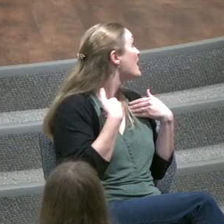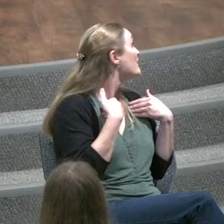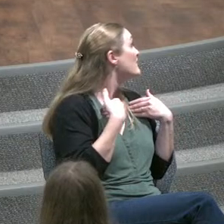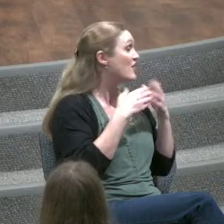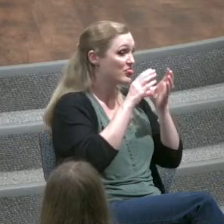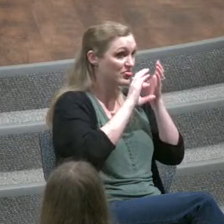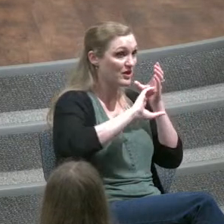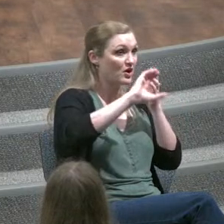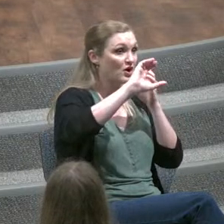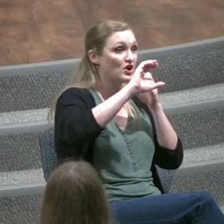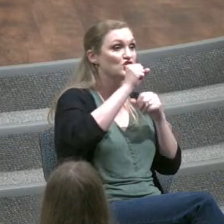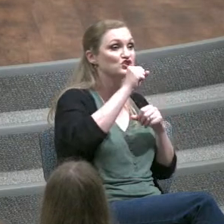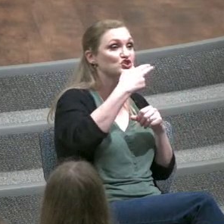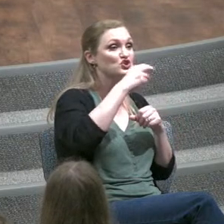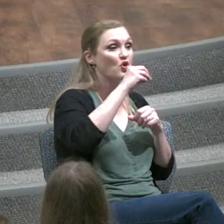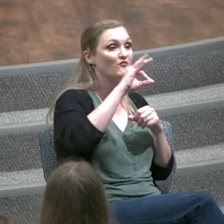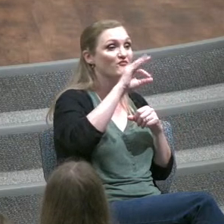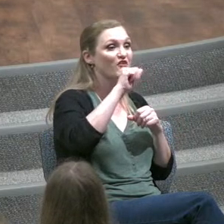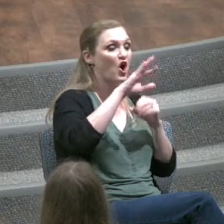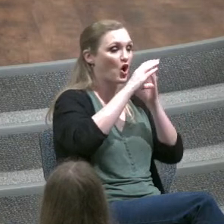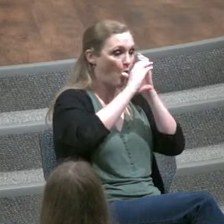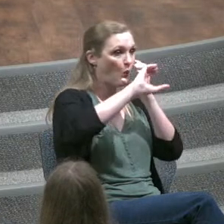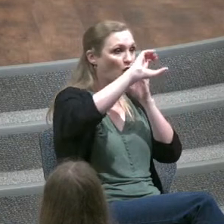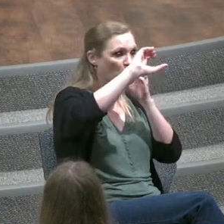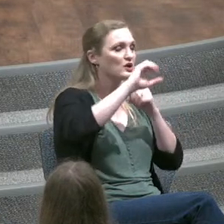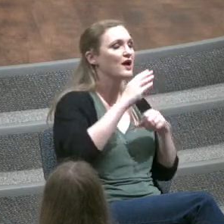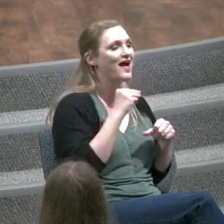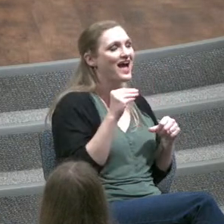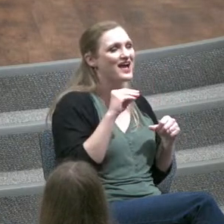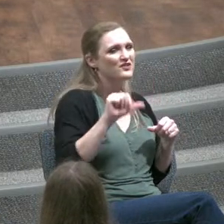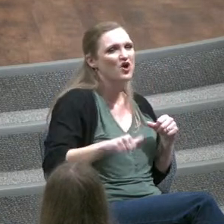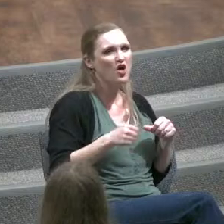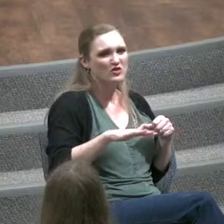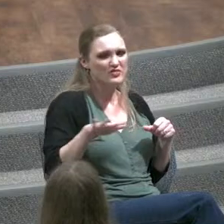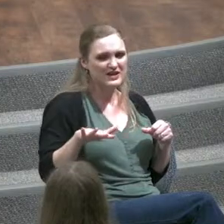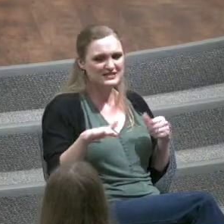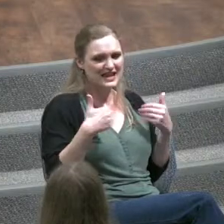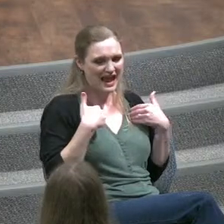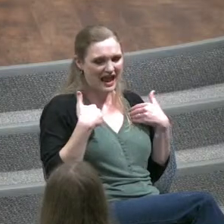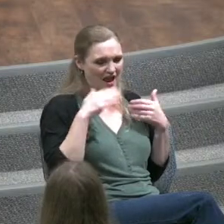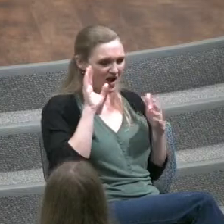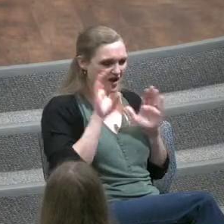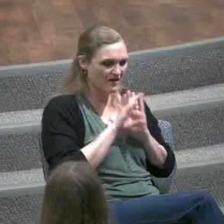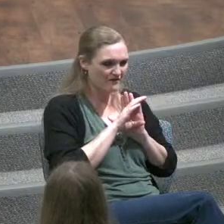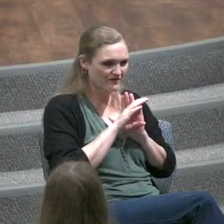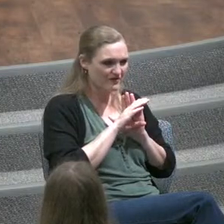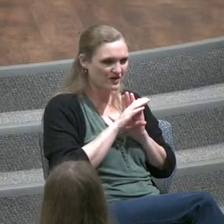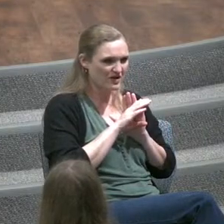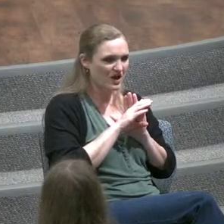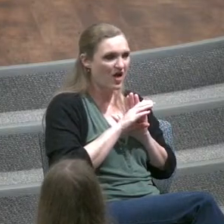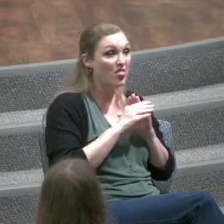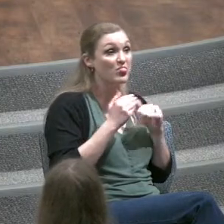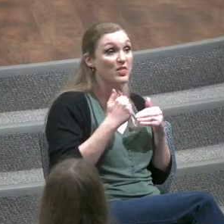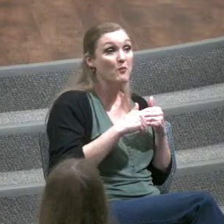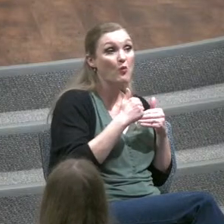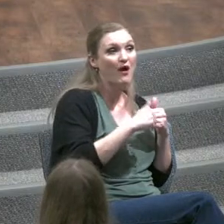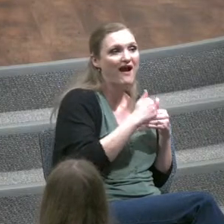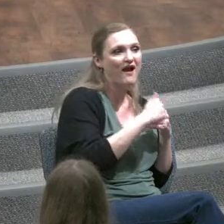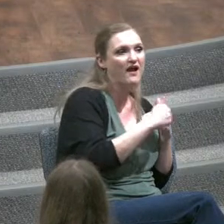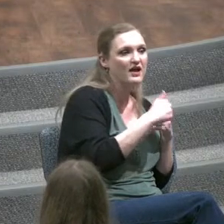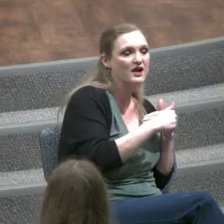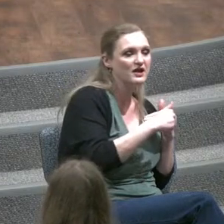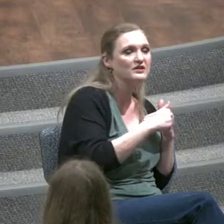shofar or the ram's horn here. There's other sections that have like the the showbread and